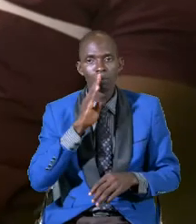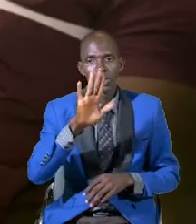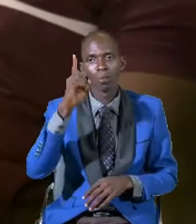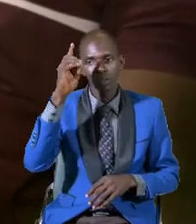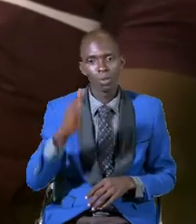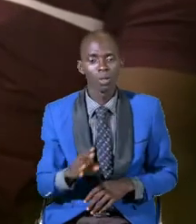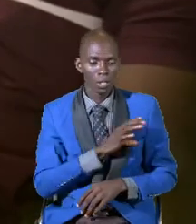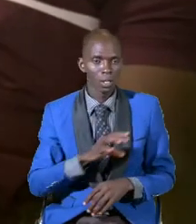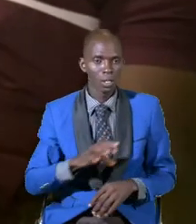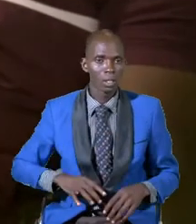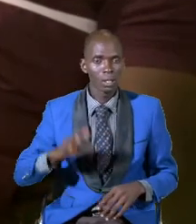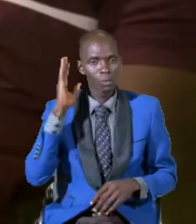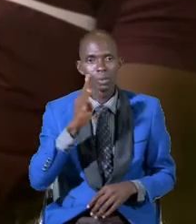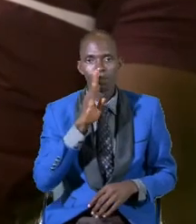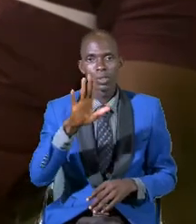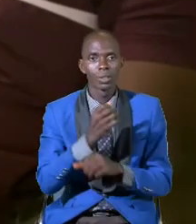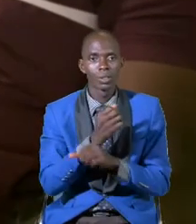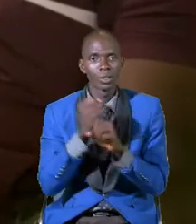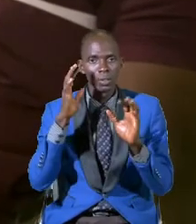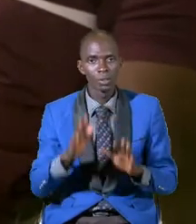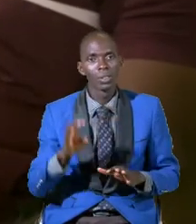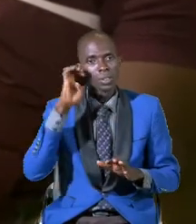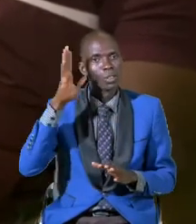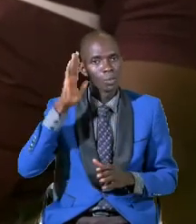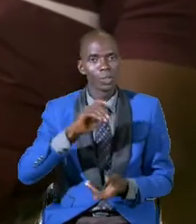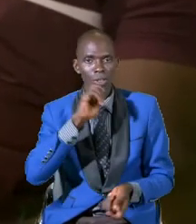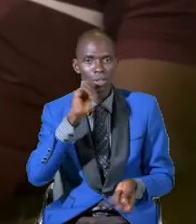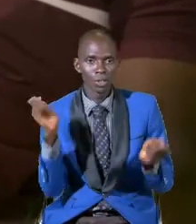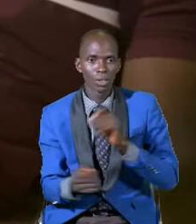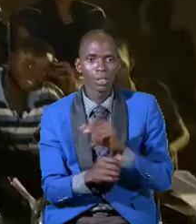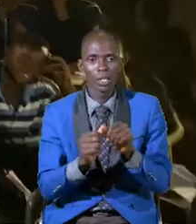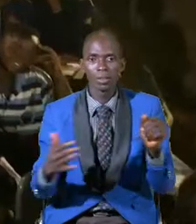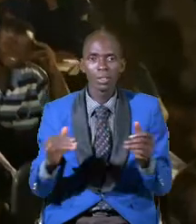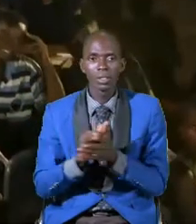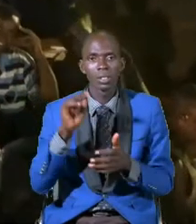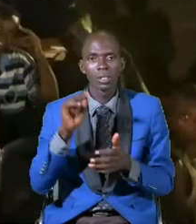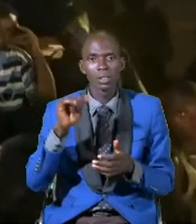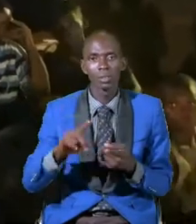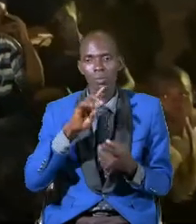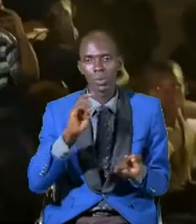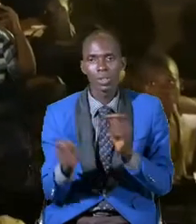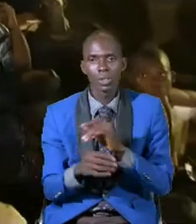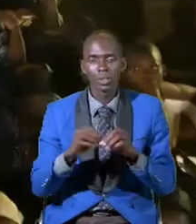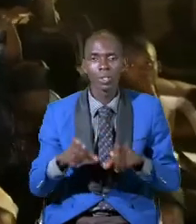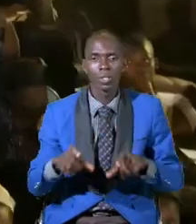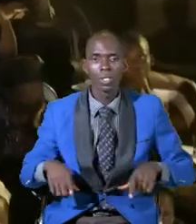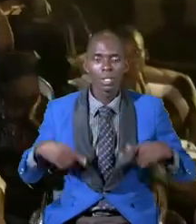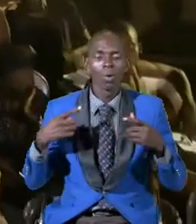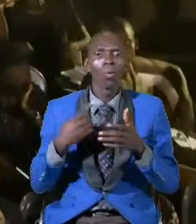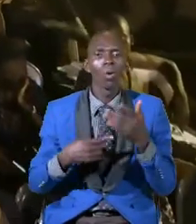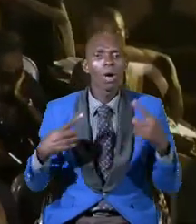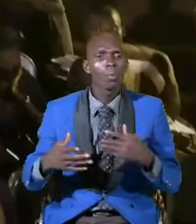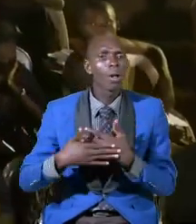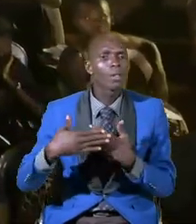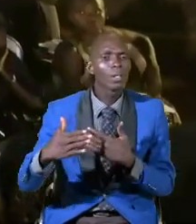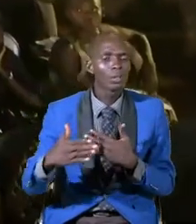Savior. He'll transform your life. He'll change everything that needs to be changed in your life. What happens after that? Come back to